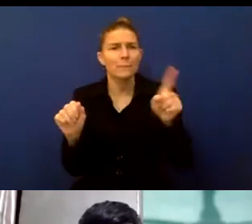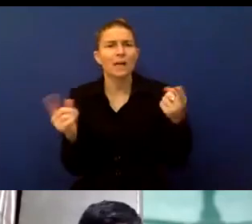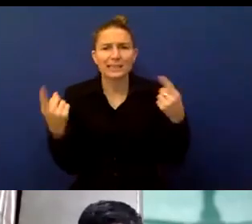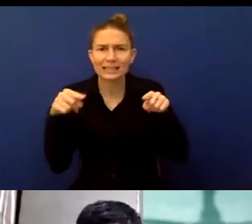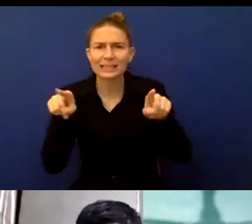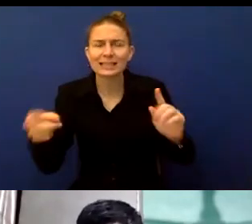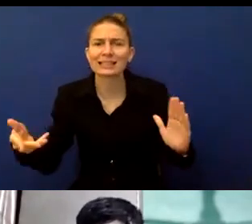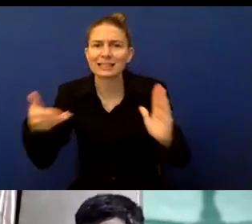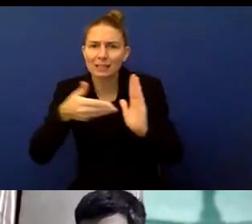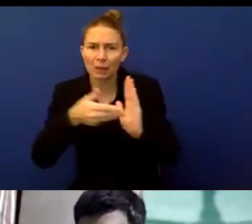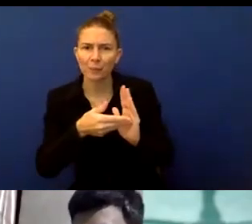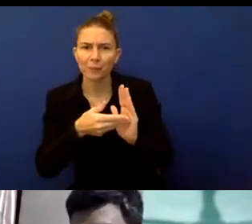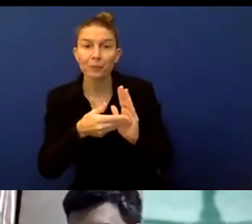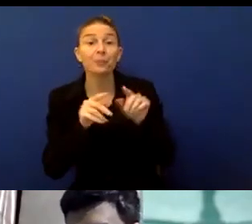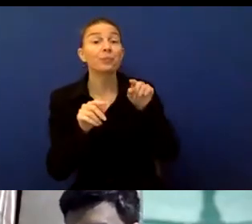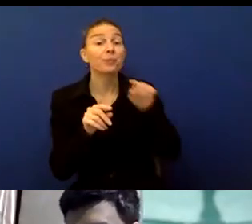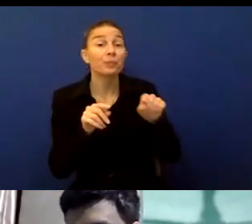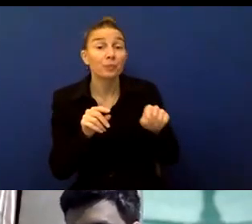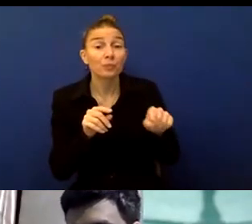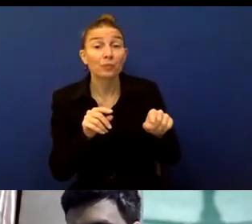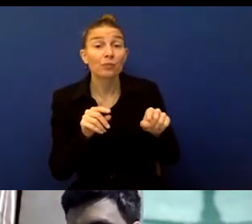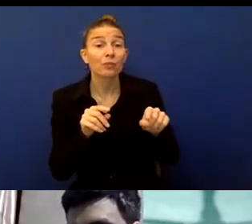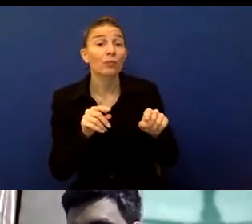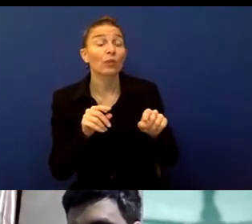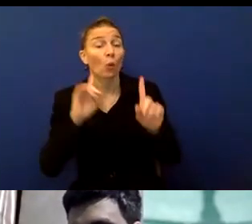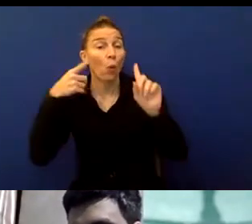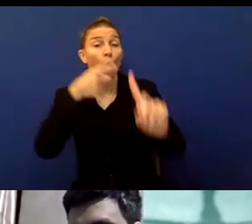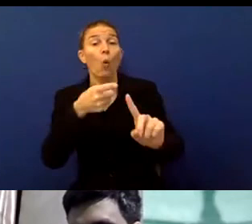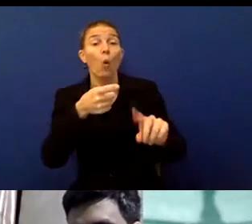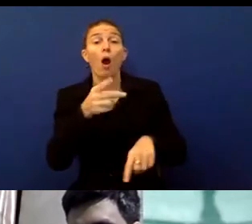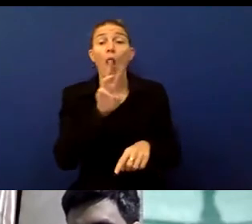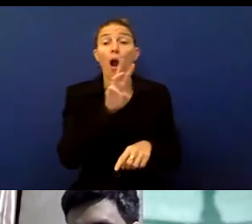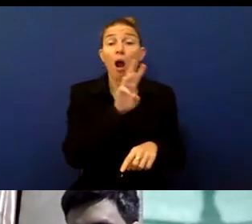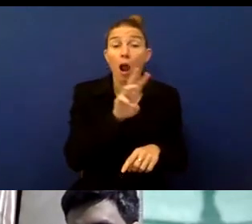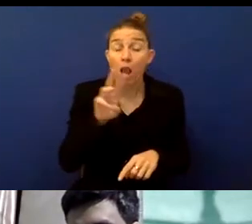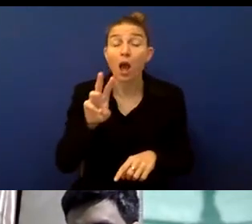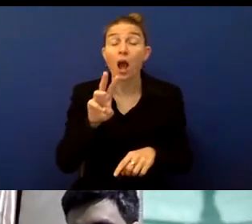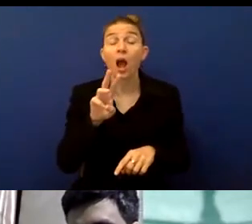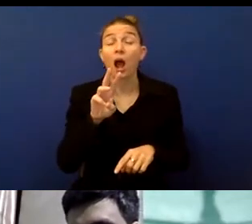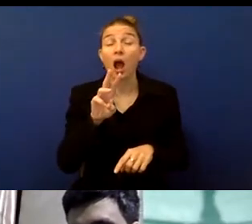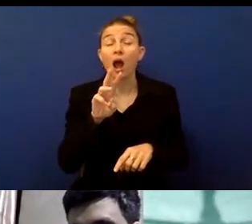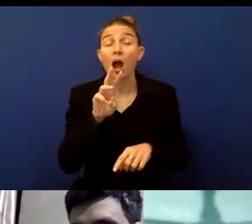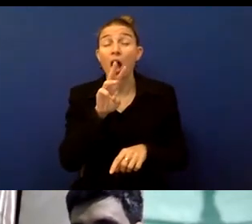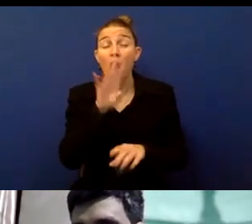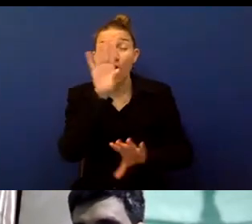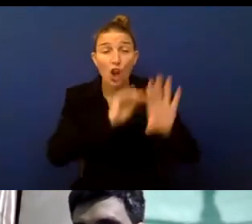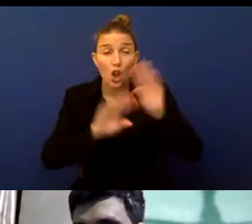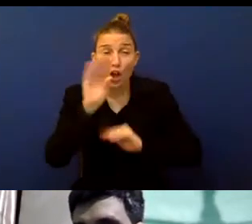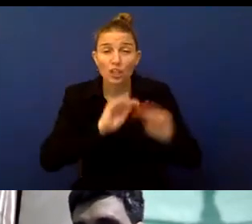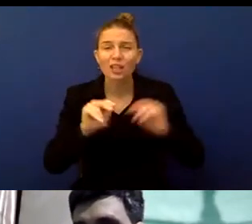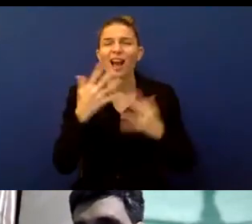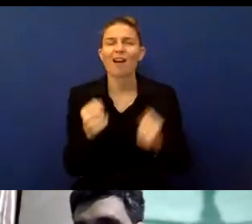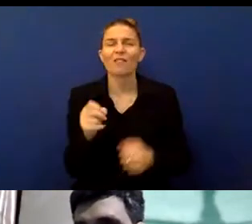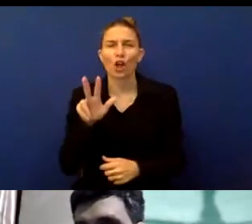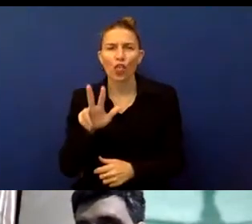Our process for procurement of an online learning platform took 5 months. We developed a list of 32 criteria,